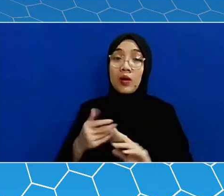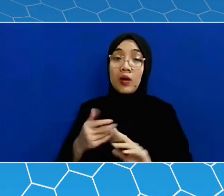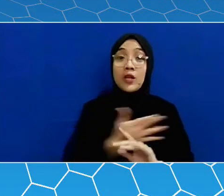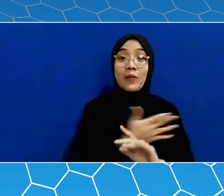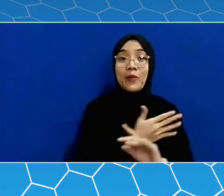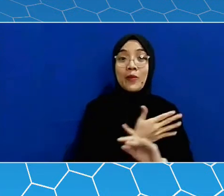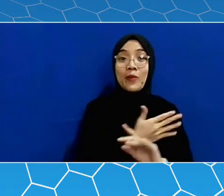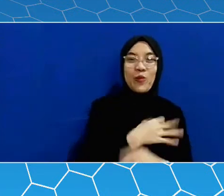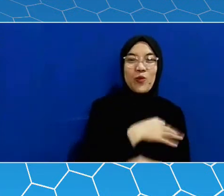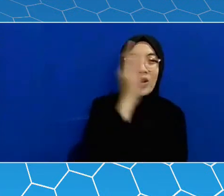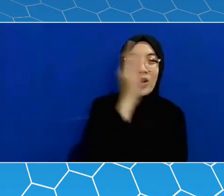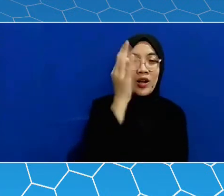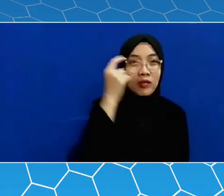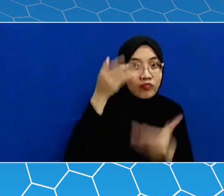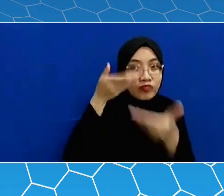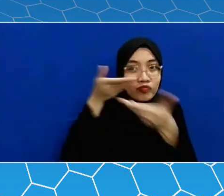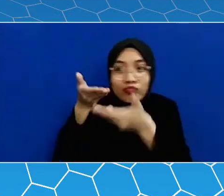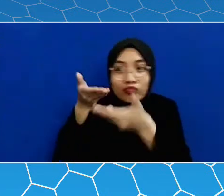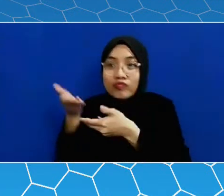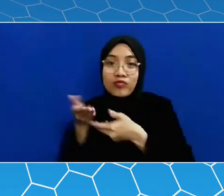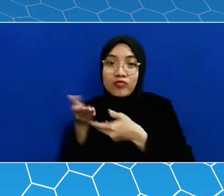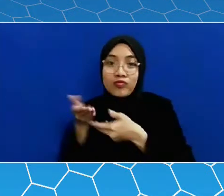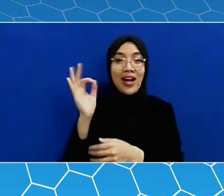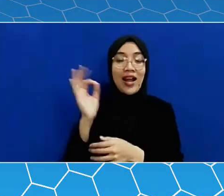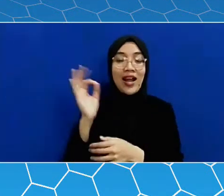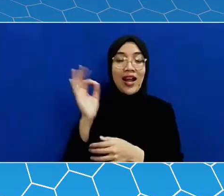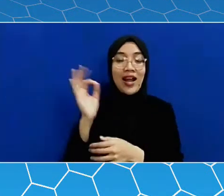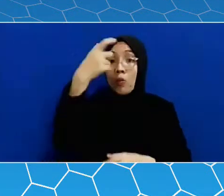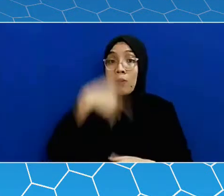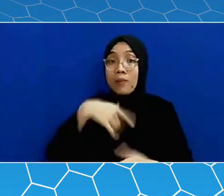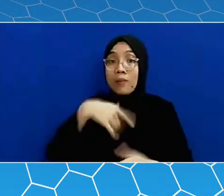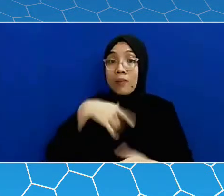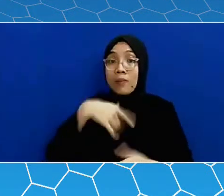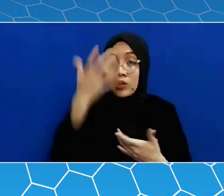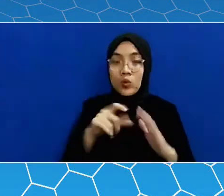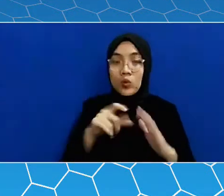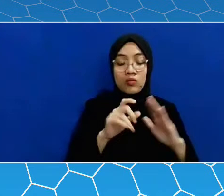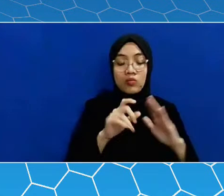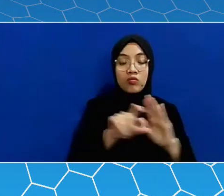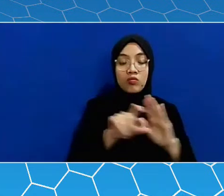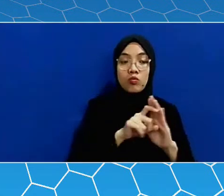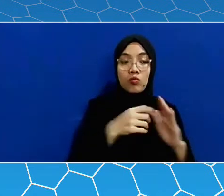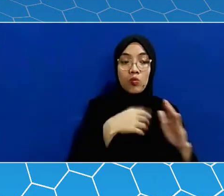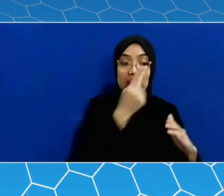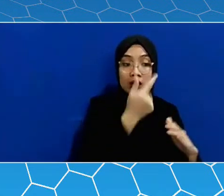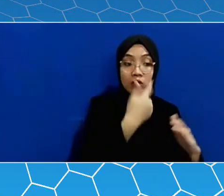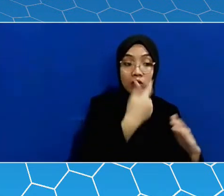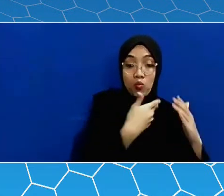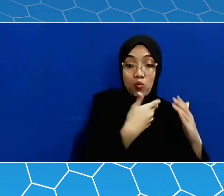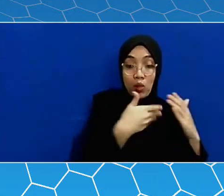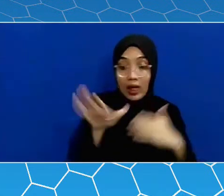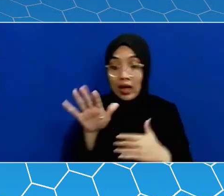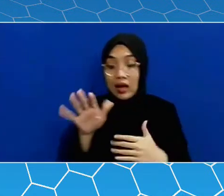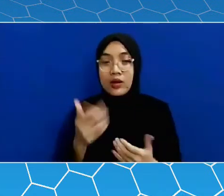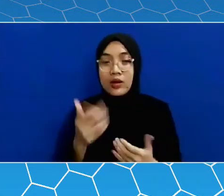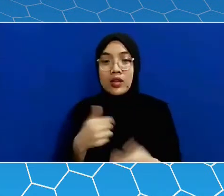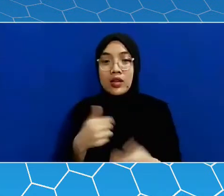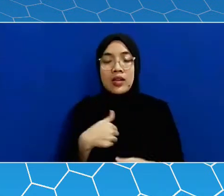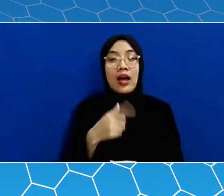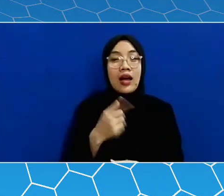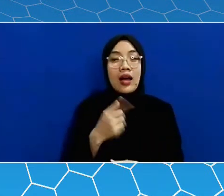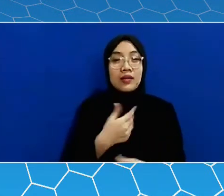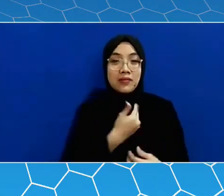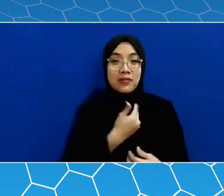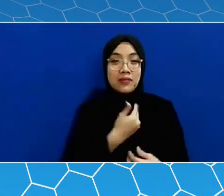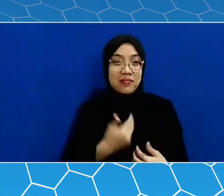even for patients who have, when they go home for their surgical wound, they don't have to come back to hospital to show us their wound. We have an